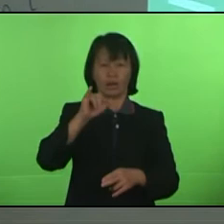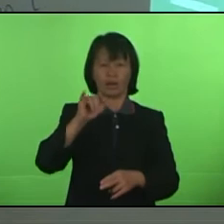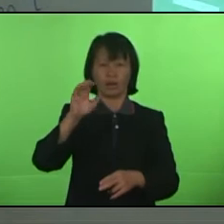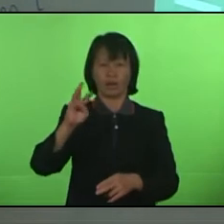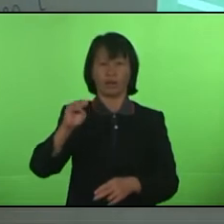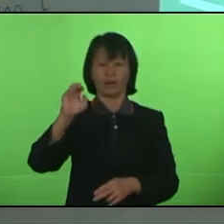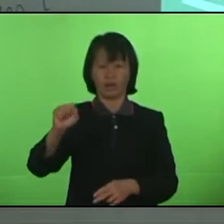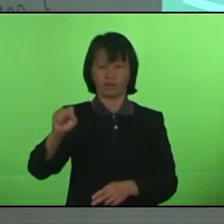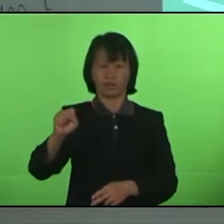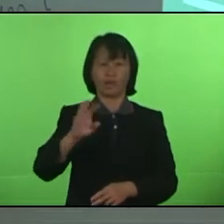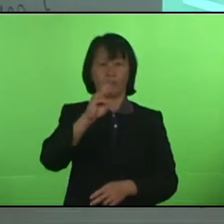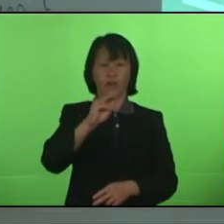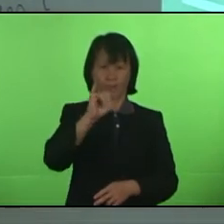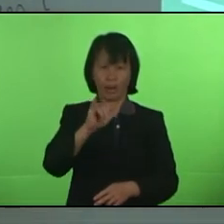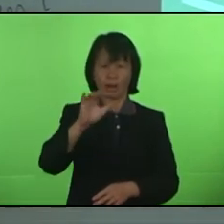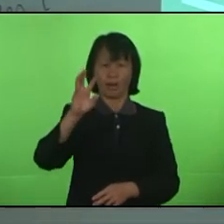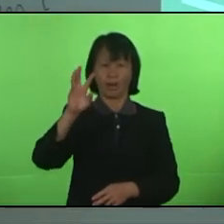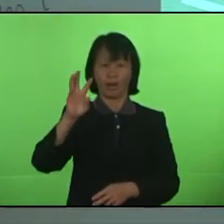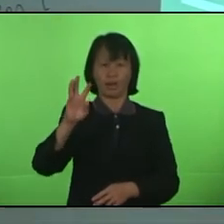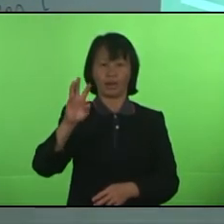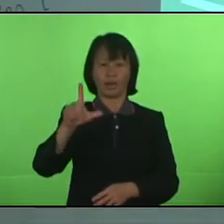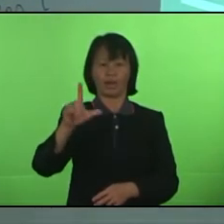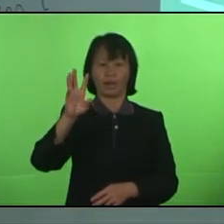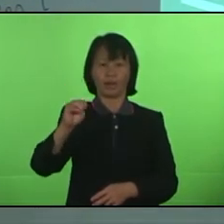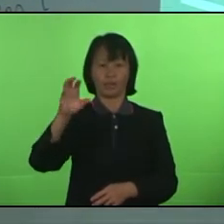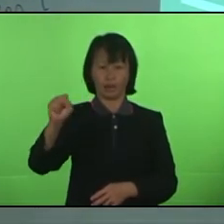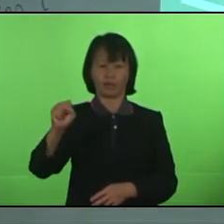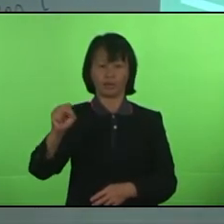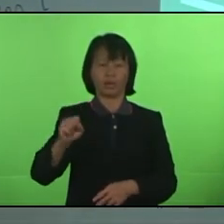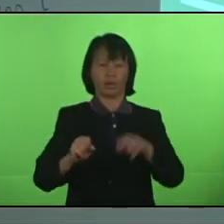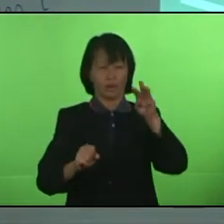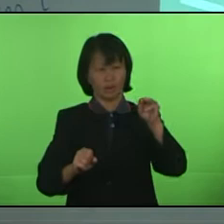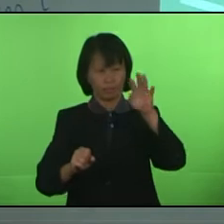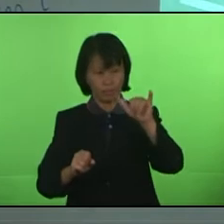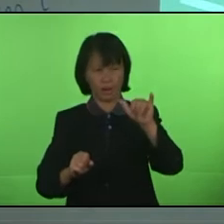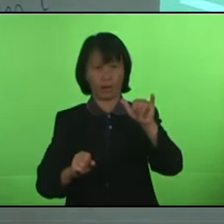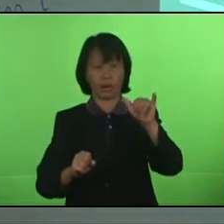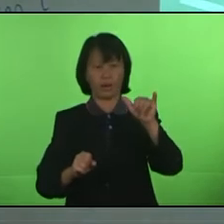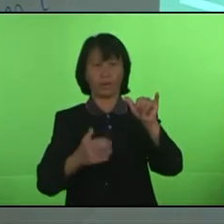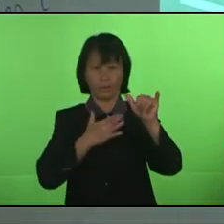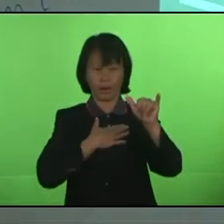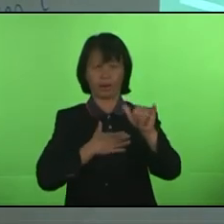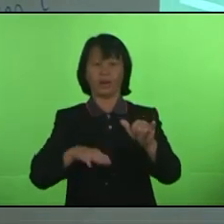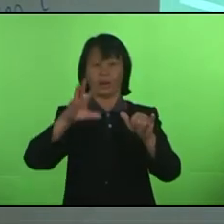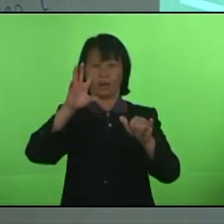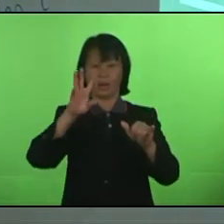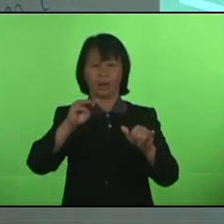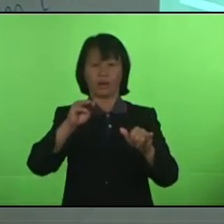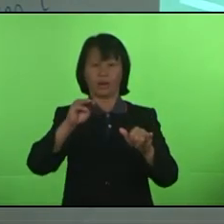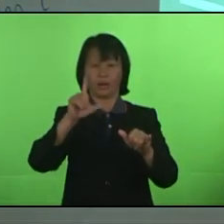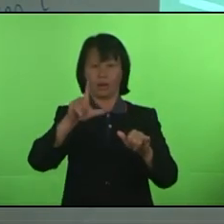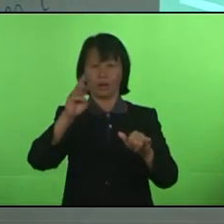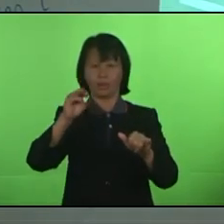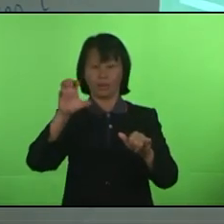module. The MyLMS ini for information. My ini is LMS is Learner